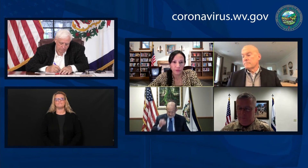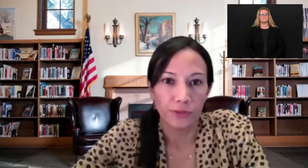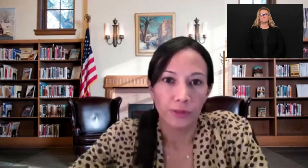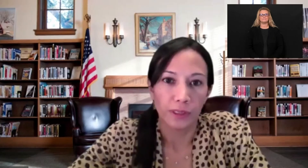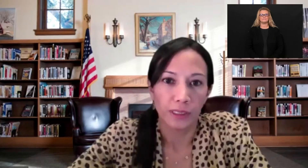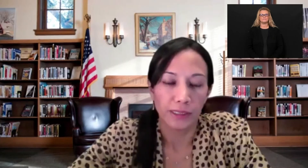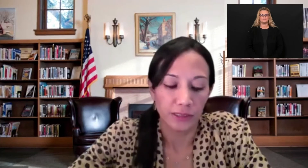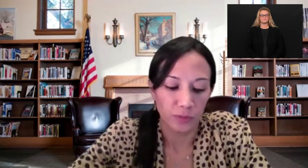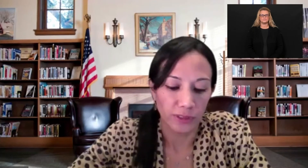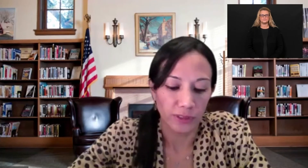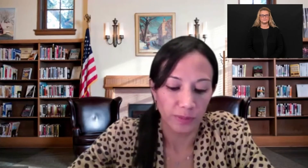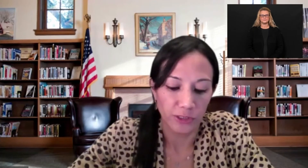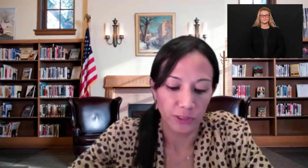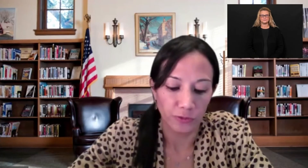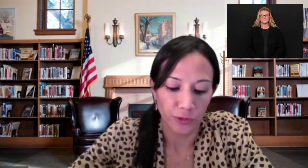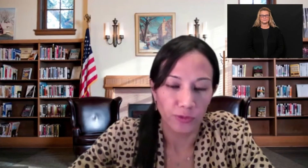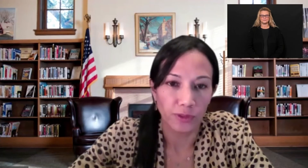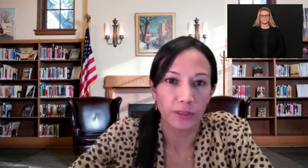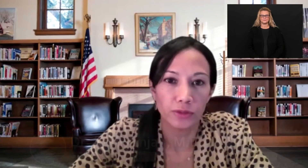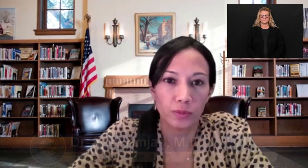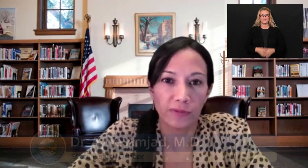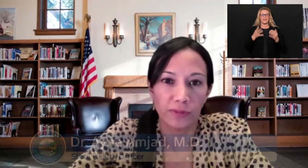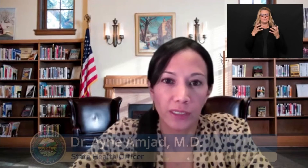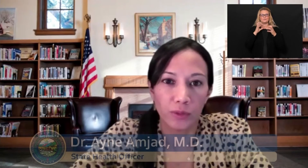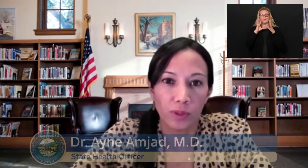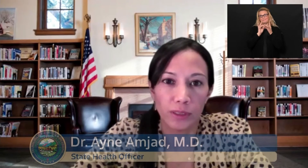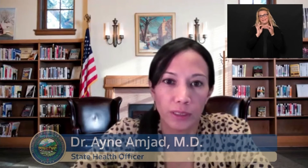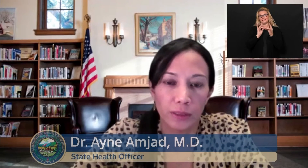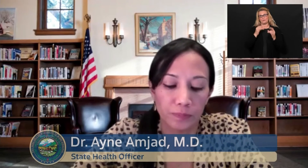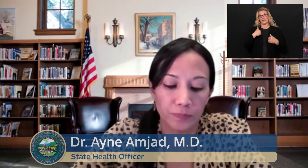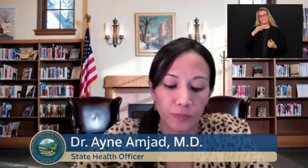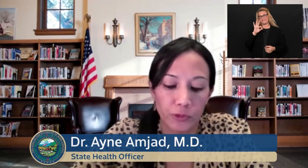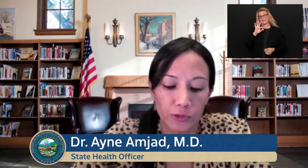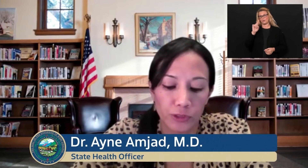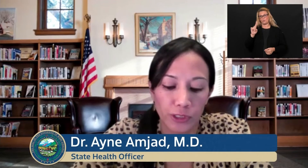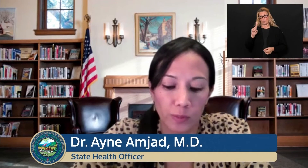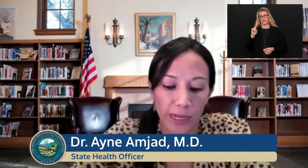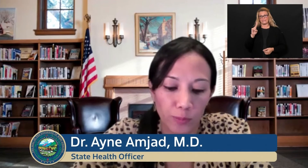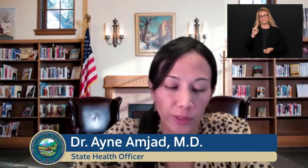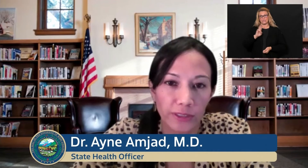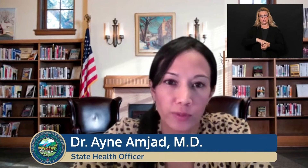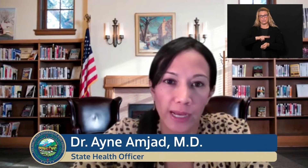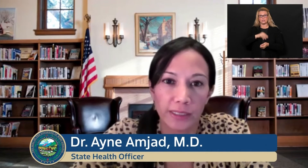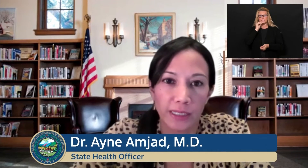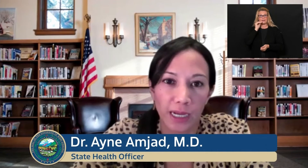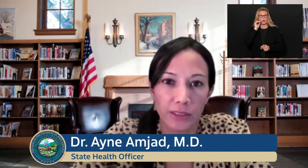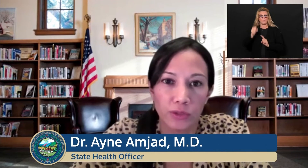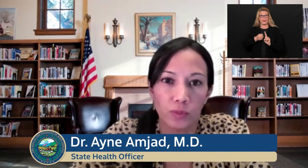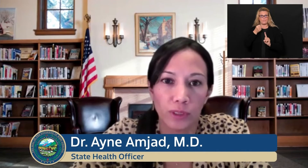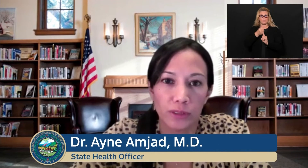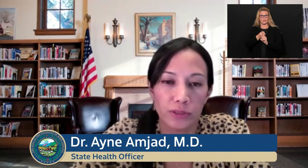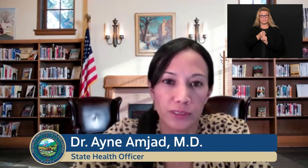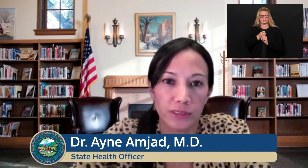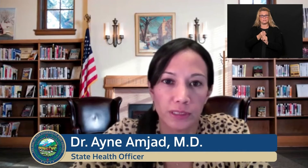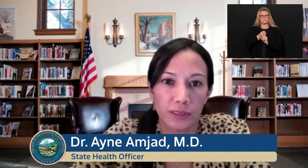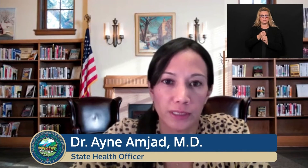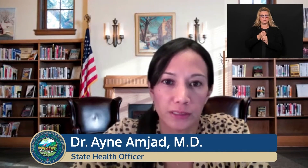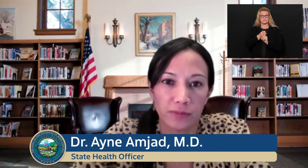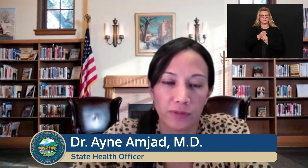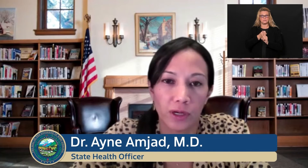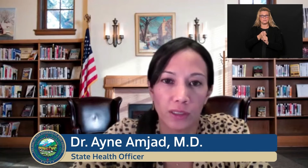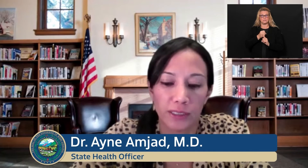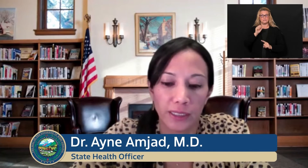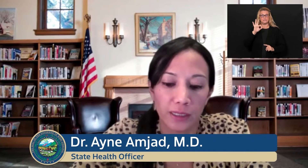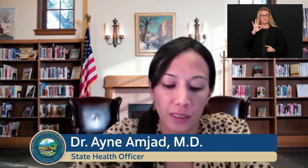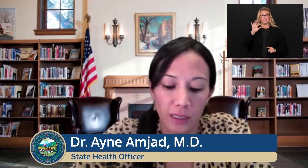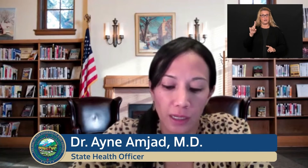Good afternoon. I just wanted to mention a few things. We have 91 nursing home outbreaks. We had 9 new ones since the